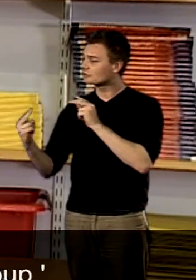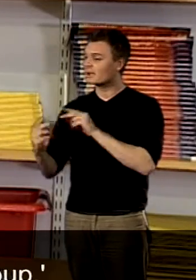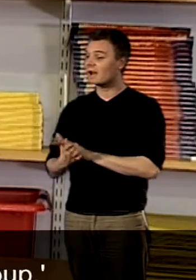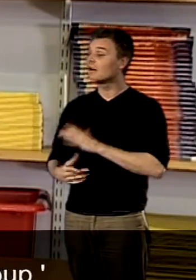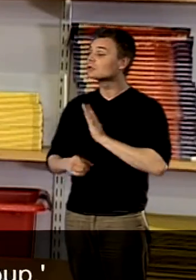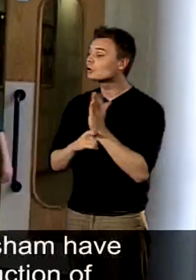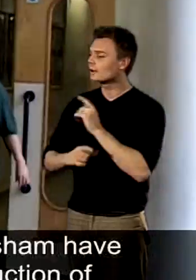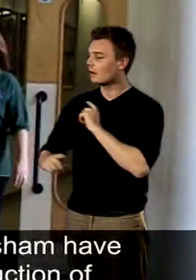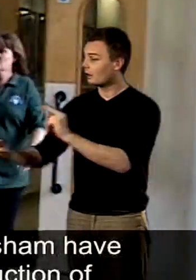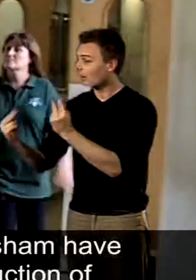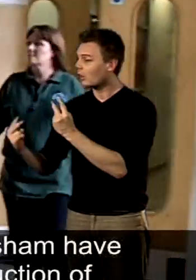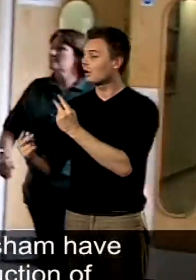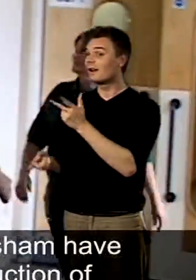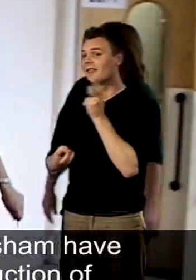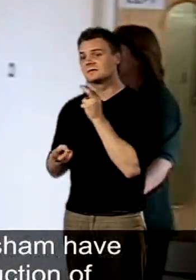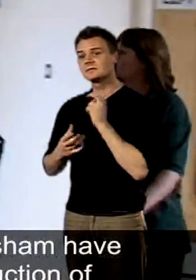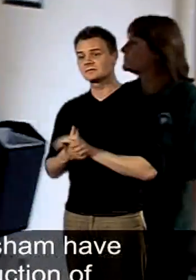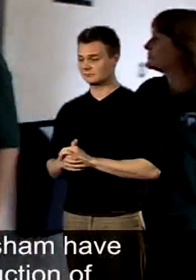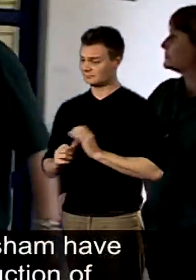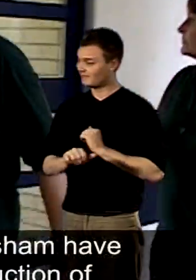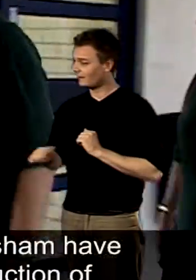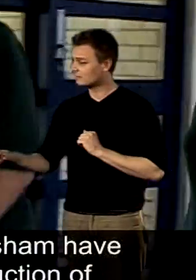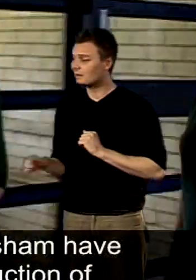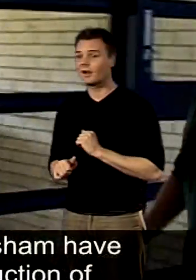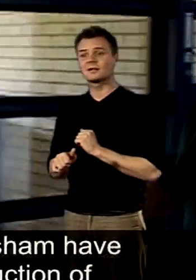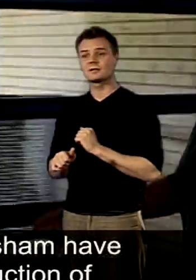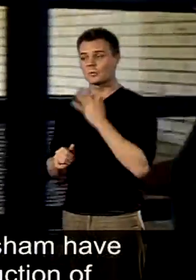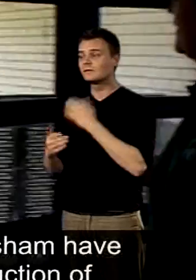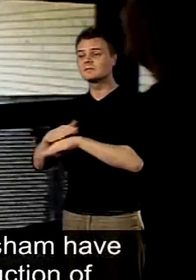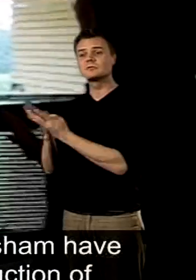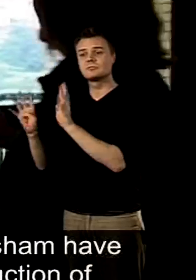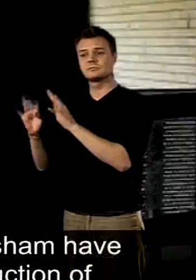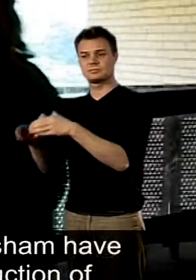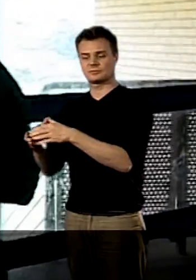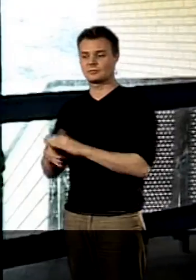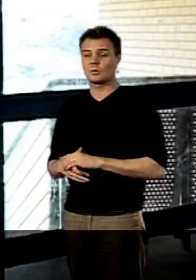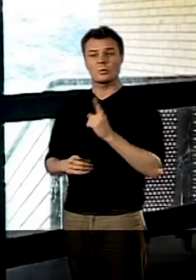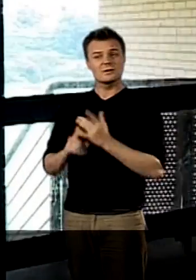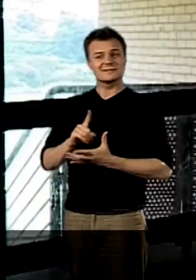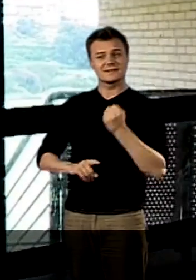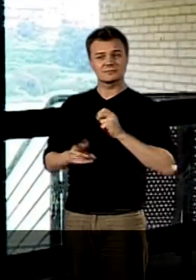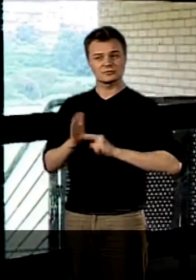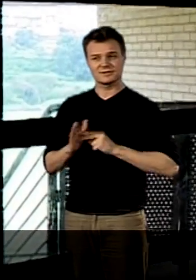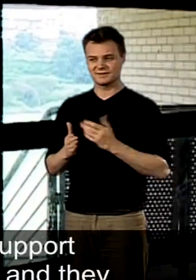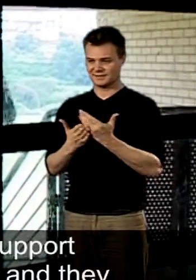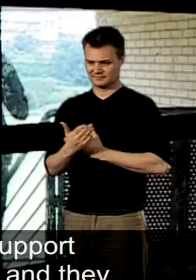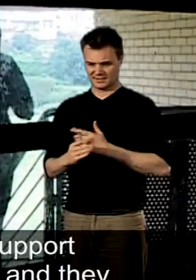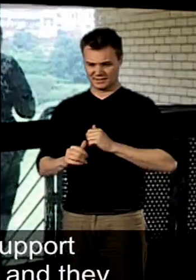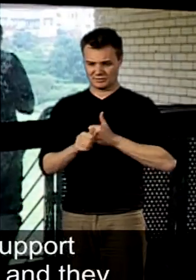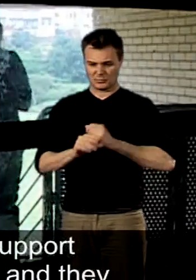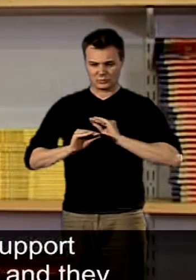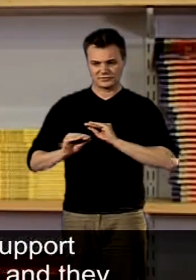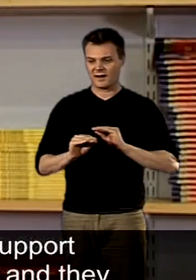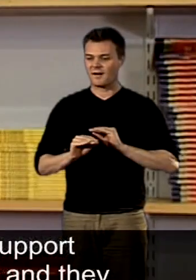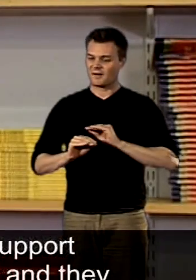and working as a group. One whole school strategy that Filsham have found very successful is the introduction of trained support staff. This is a system